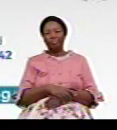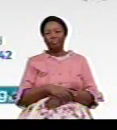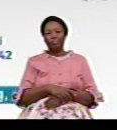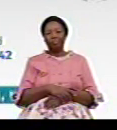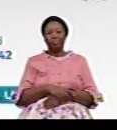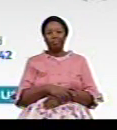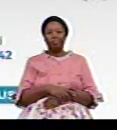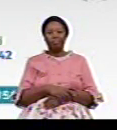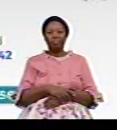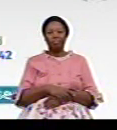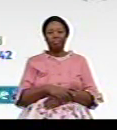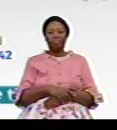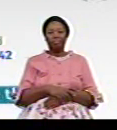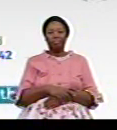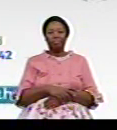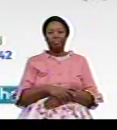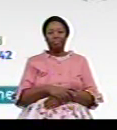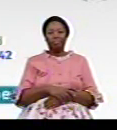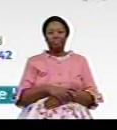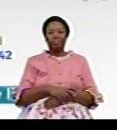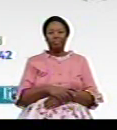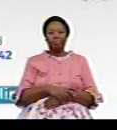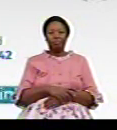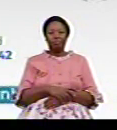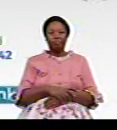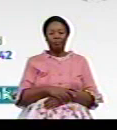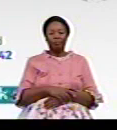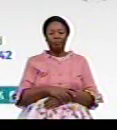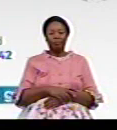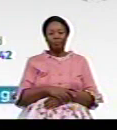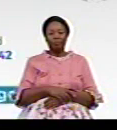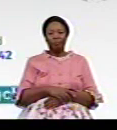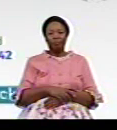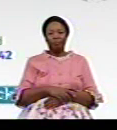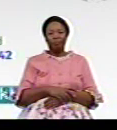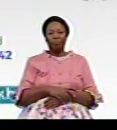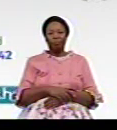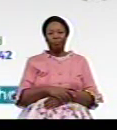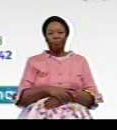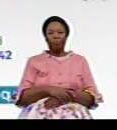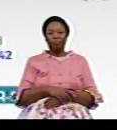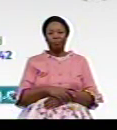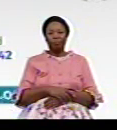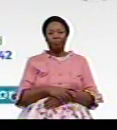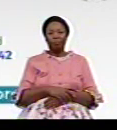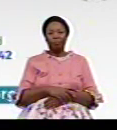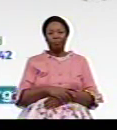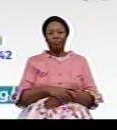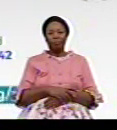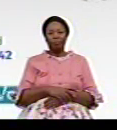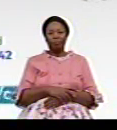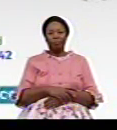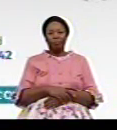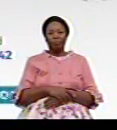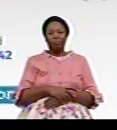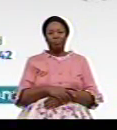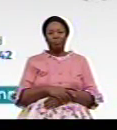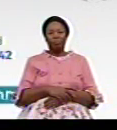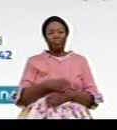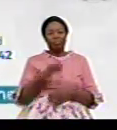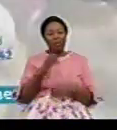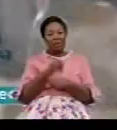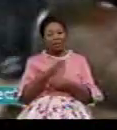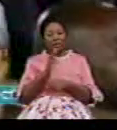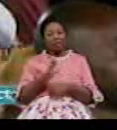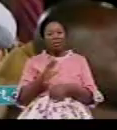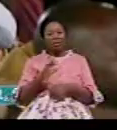hand side. If you are through, can we have it at the overflow over there? At the Yoruba